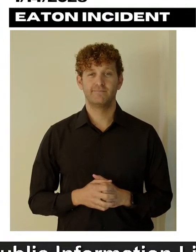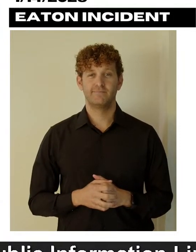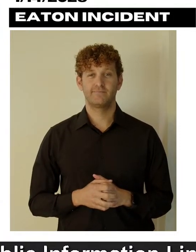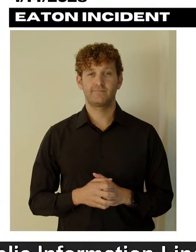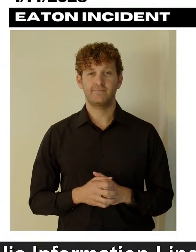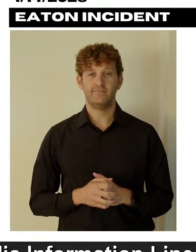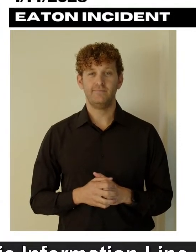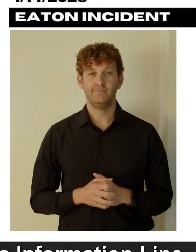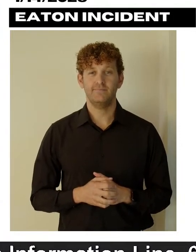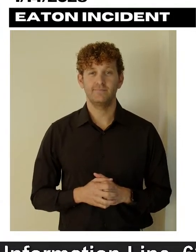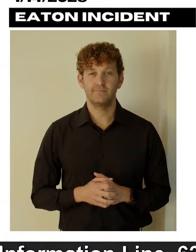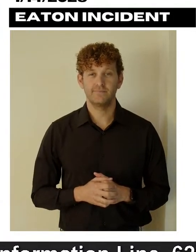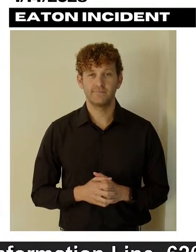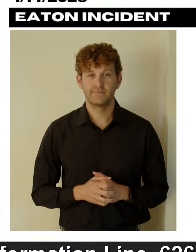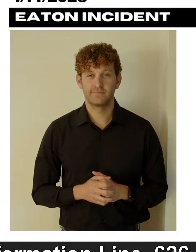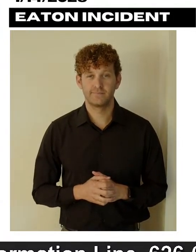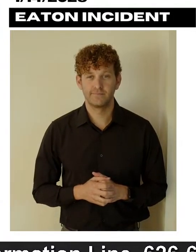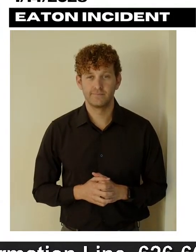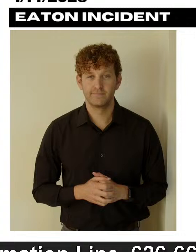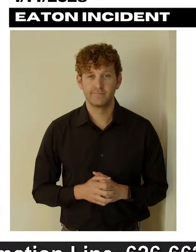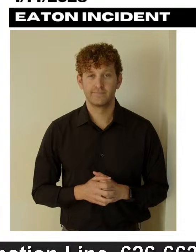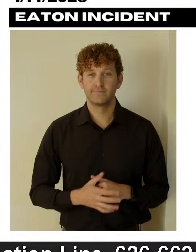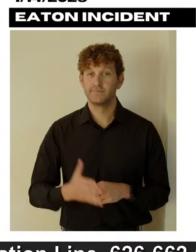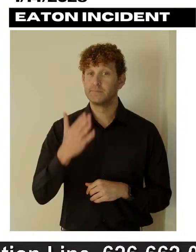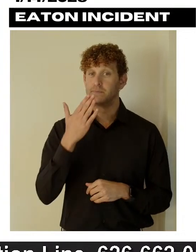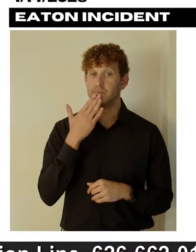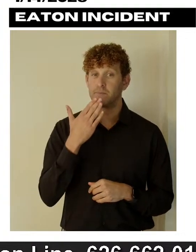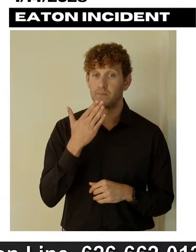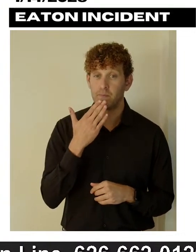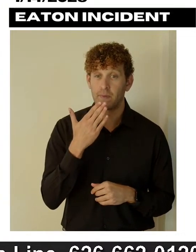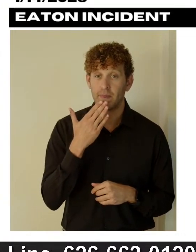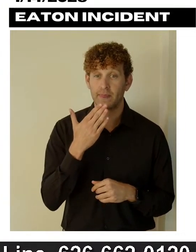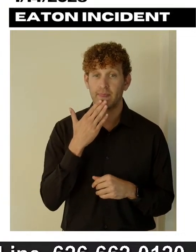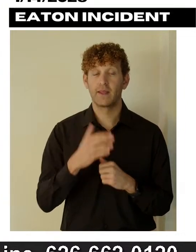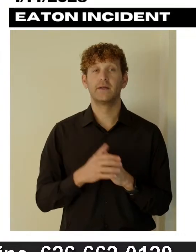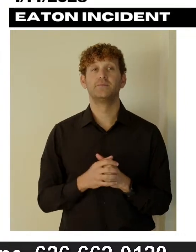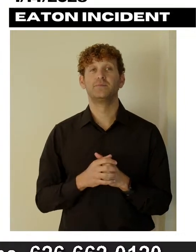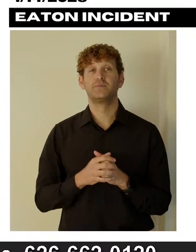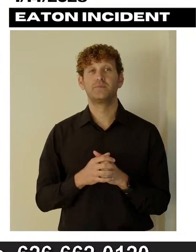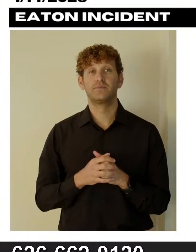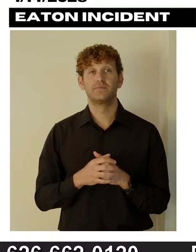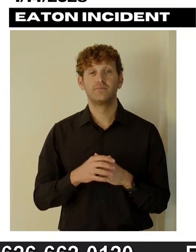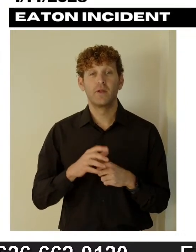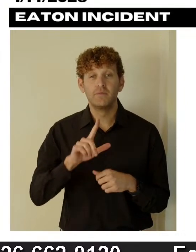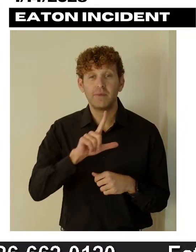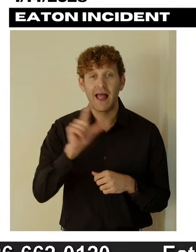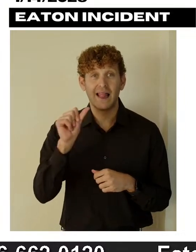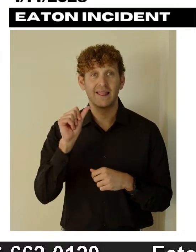Thank you. Our next speaker from the LA County Joint Information Center, Kevin Chavez.